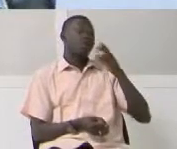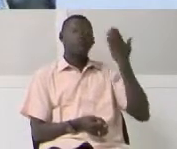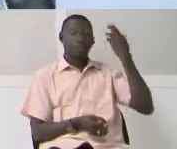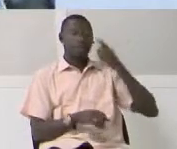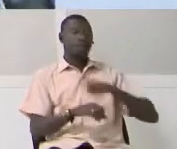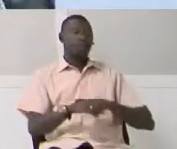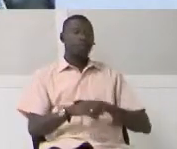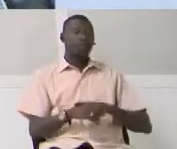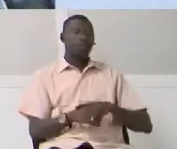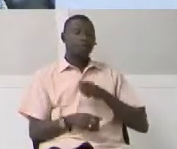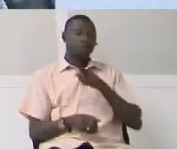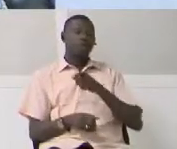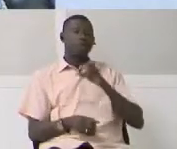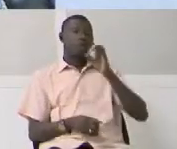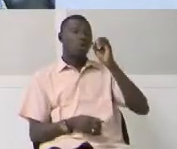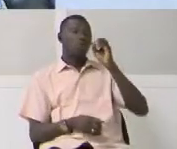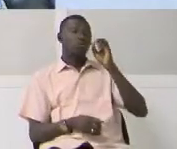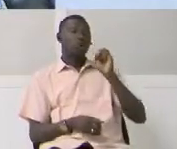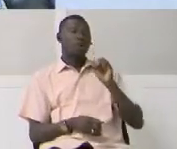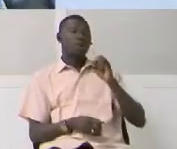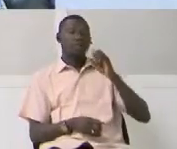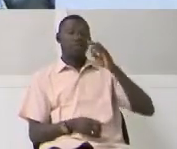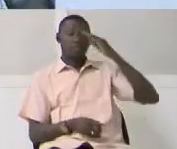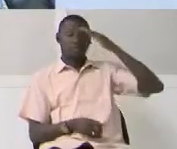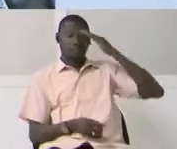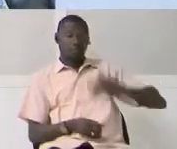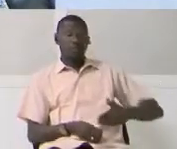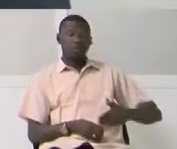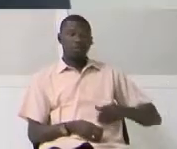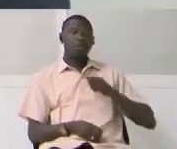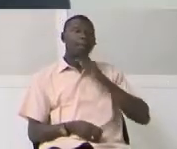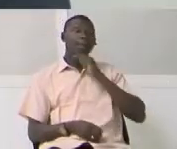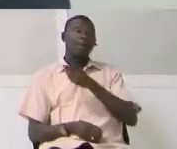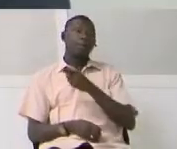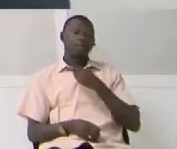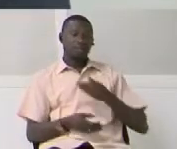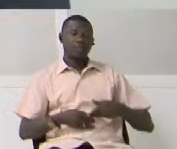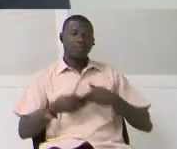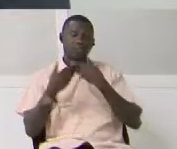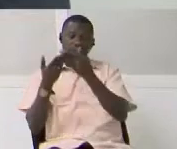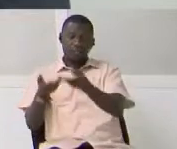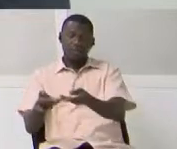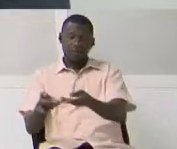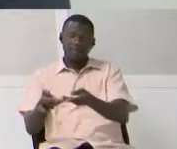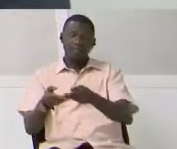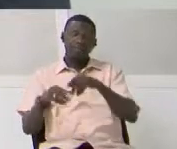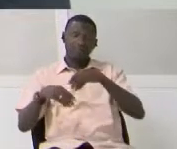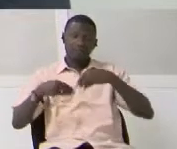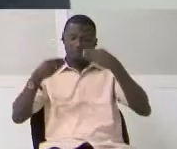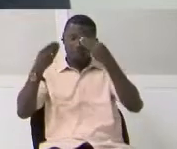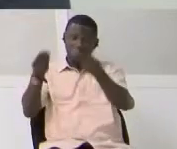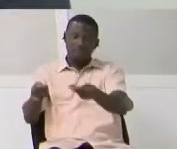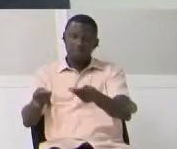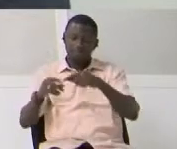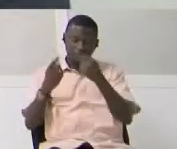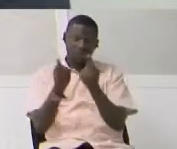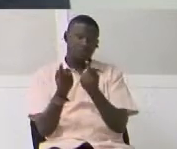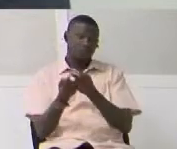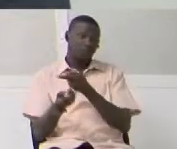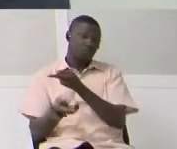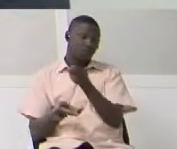He saluted Bajinka and then handed over the materials to him. Suma tante bi, my